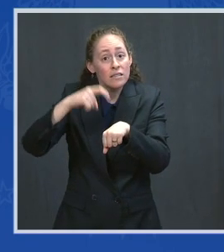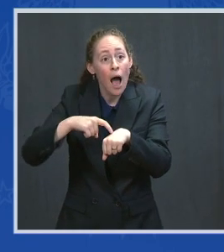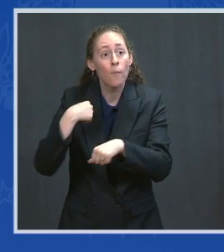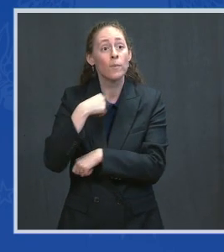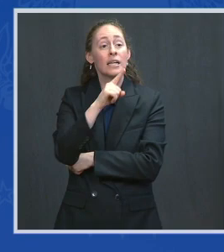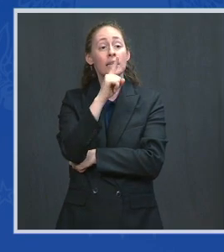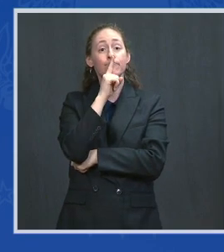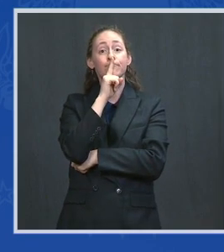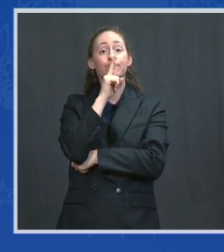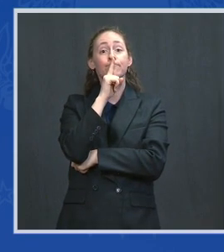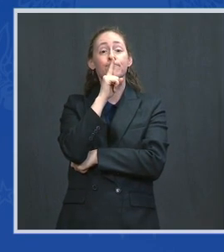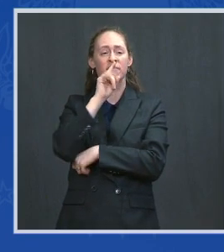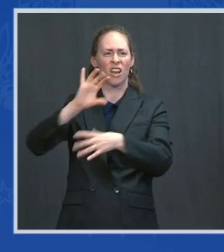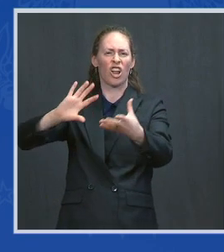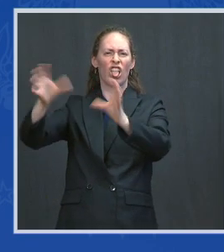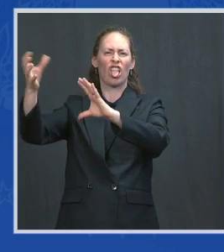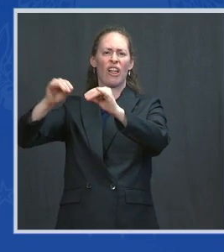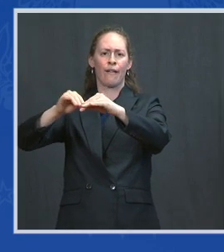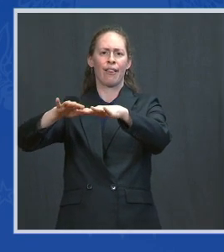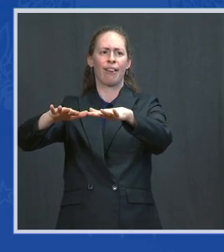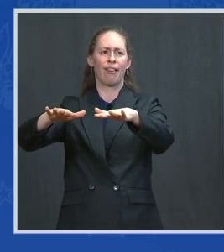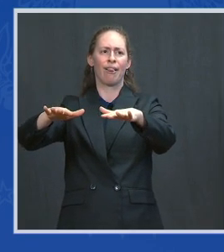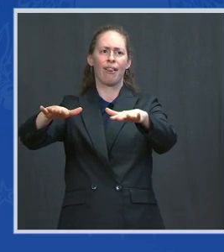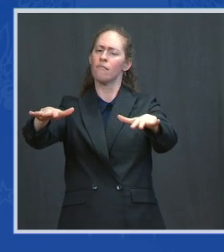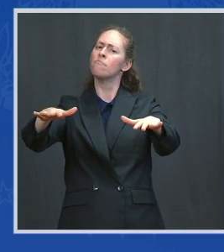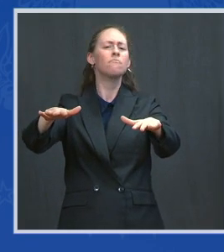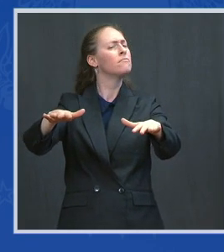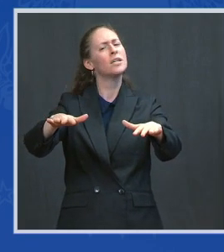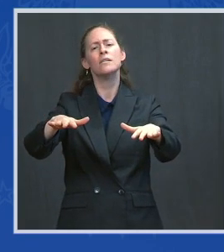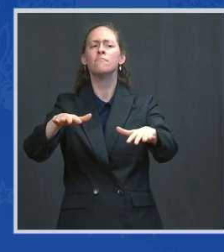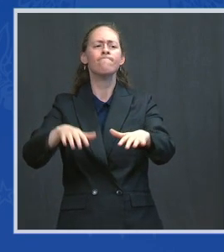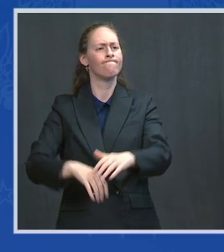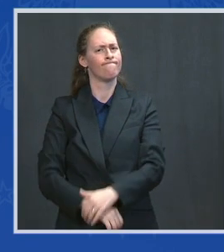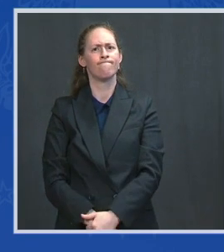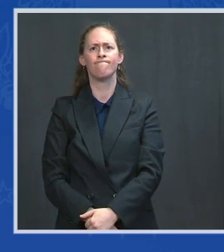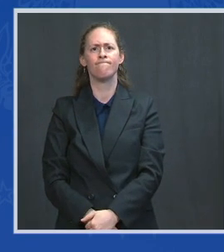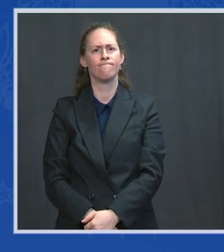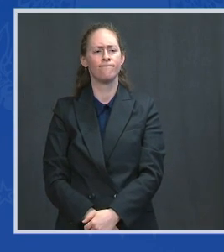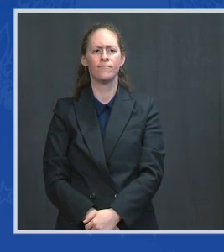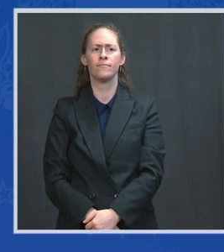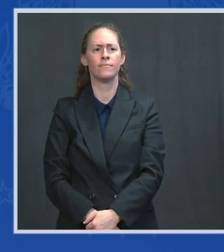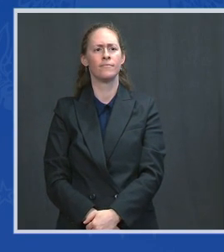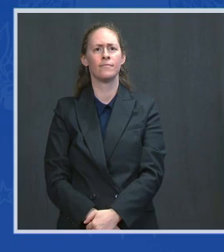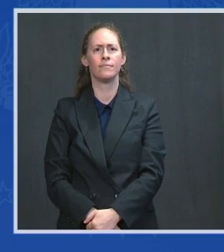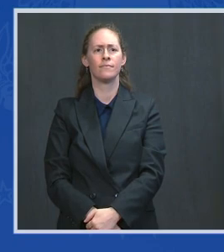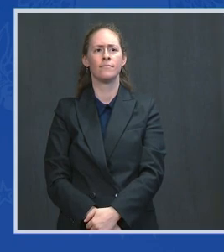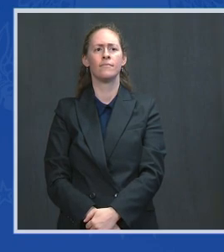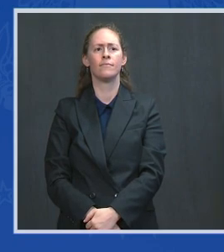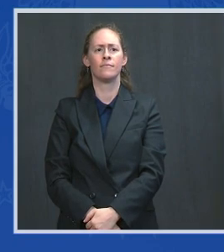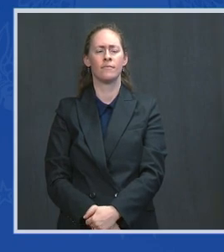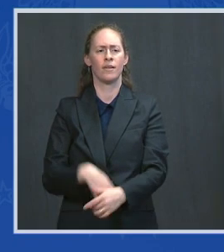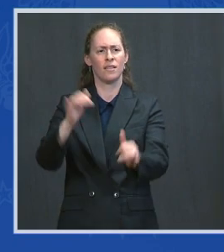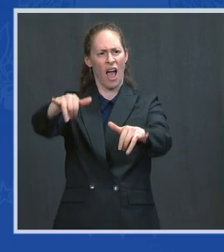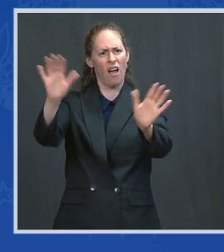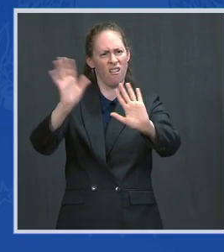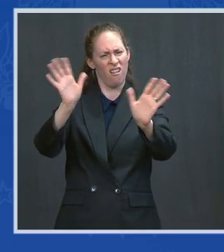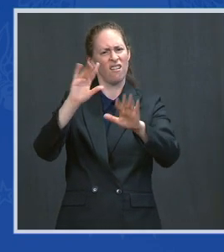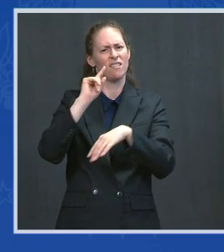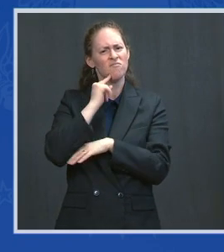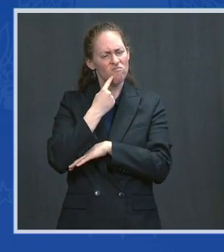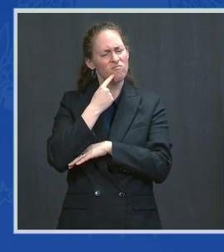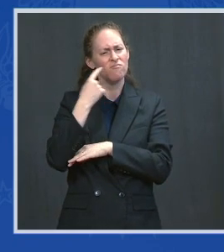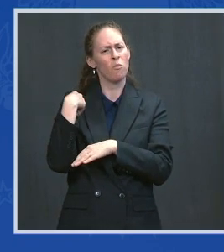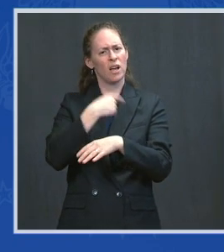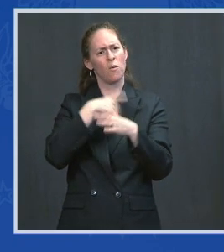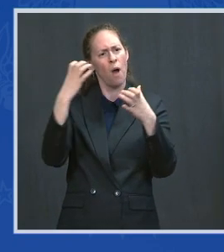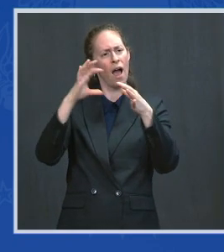flourish, we make a lie of who we are as a nation. I mean it literally.